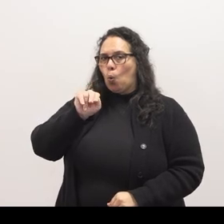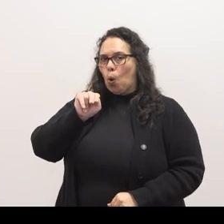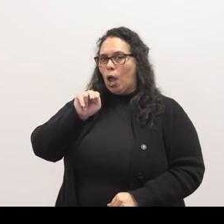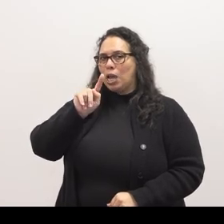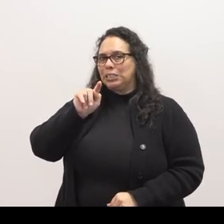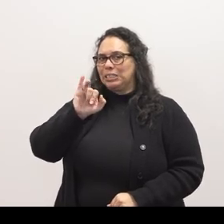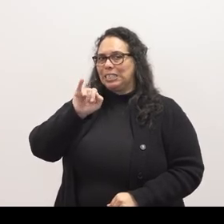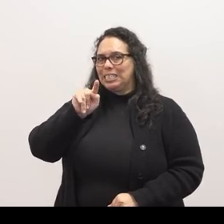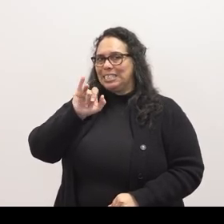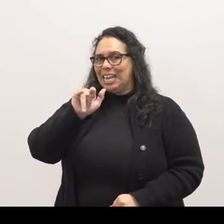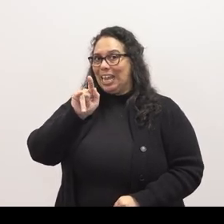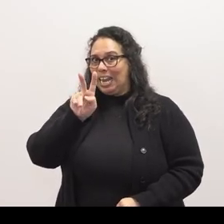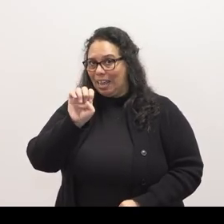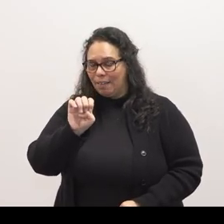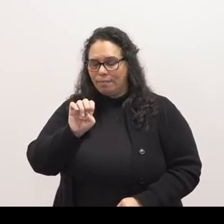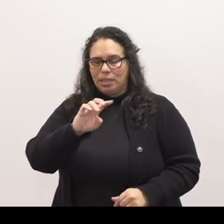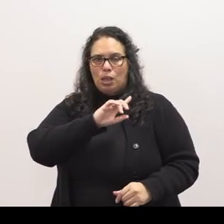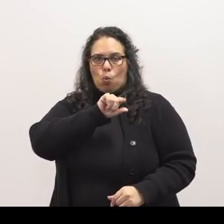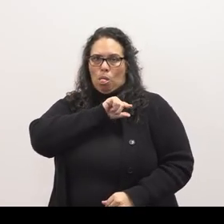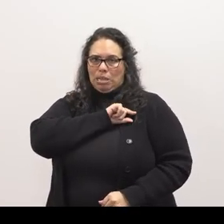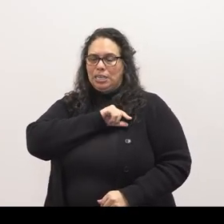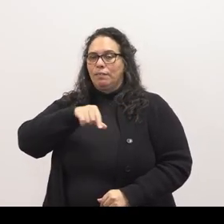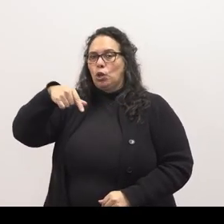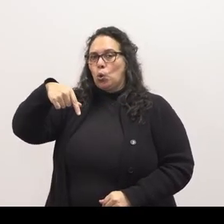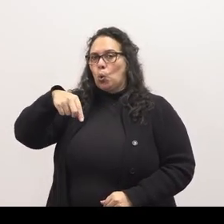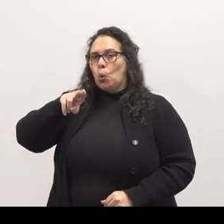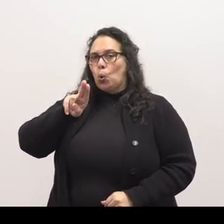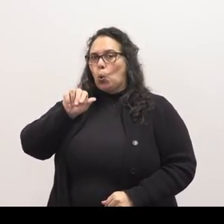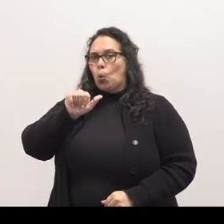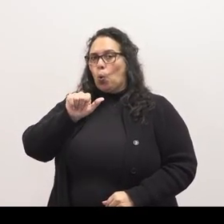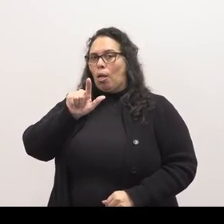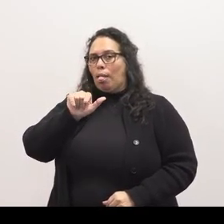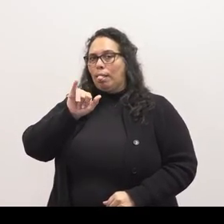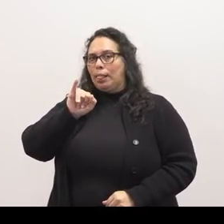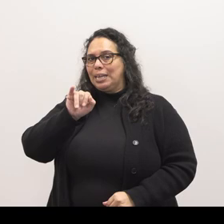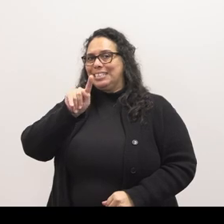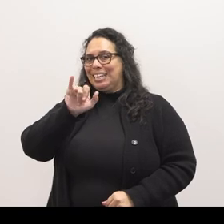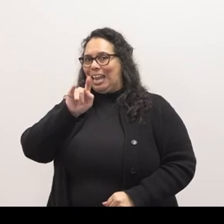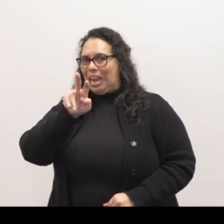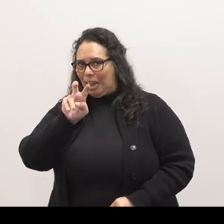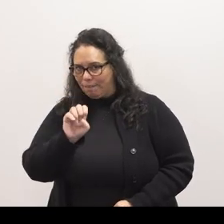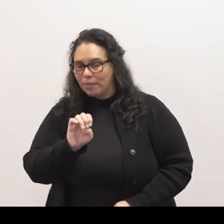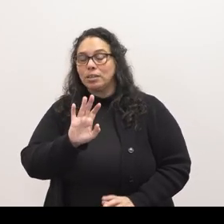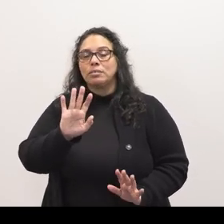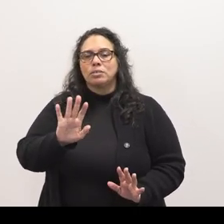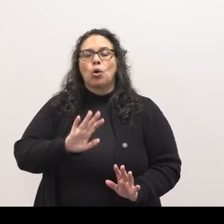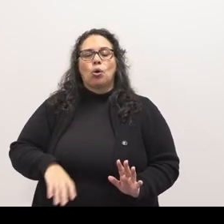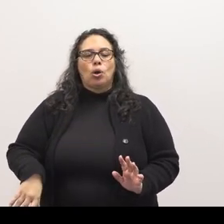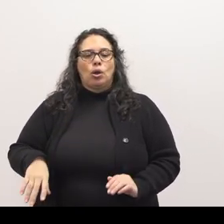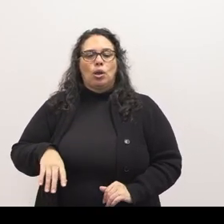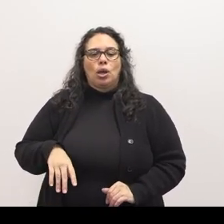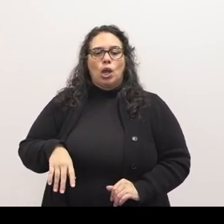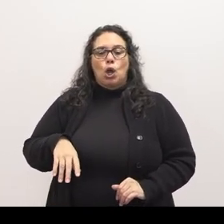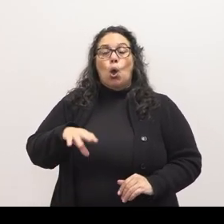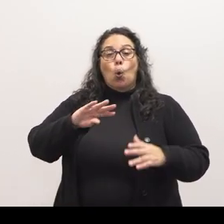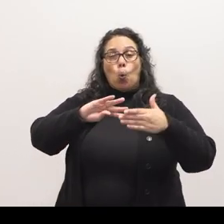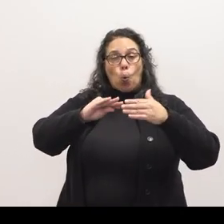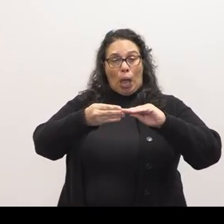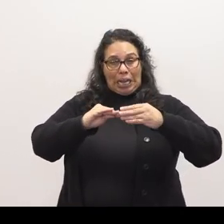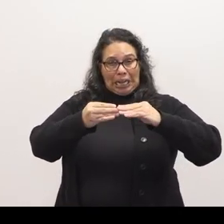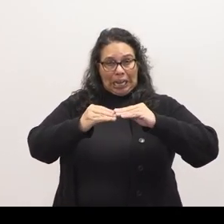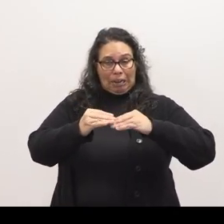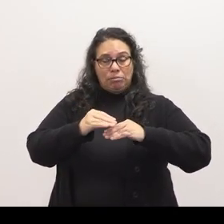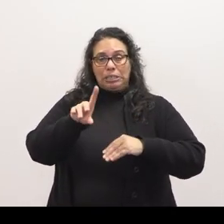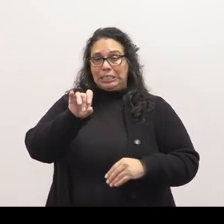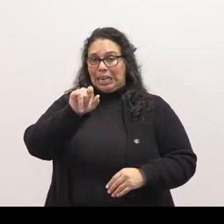back to the calendar so we can talk a little more. So what is quantitative data? I want you to just think about quantitative data is that any kind of